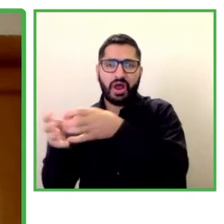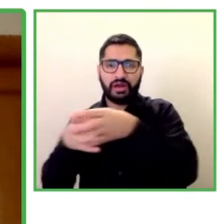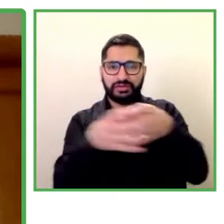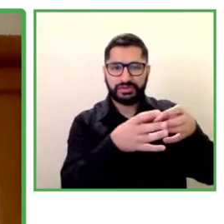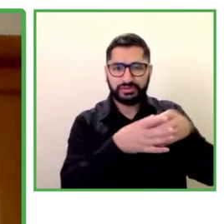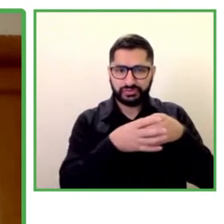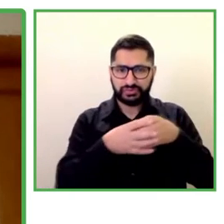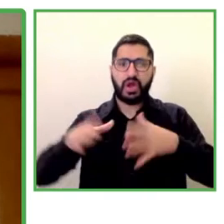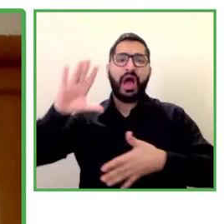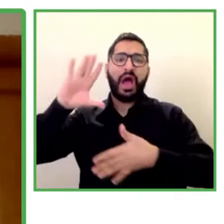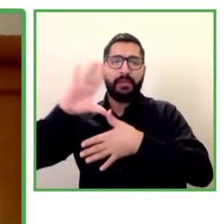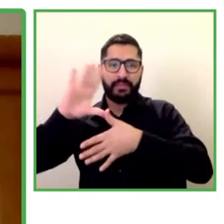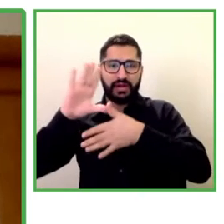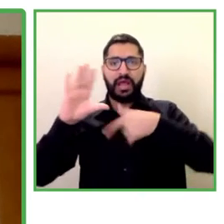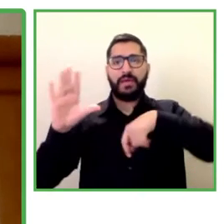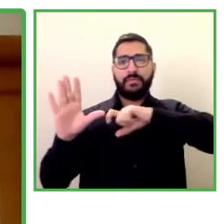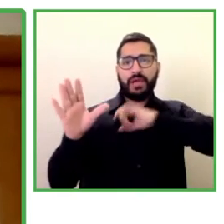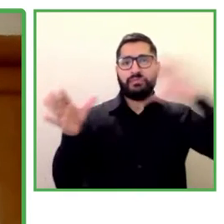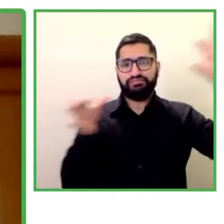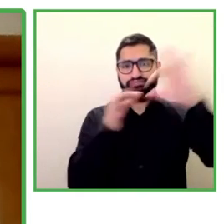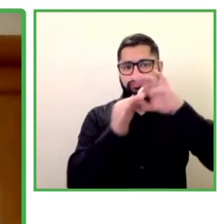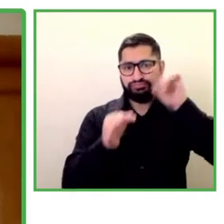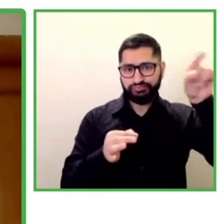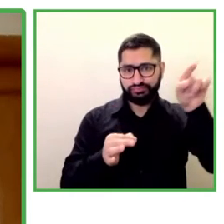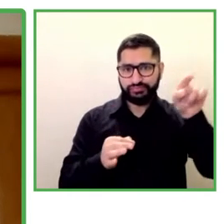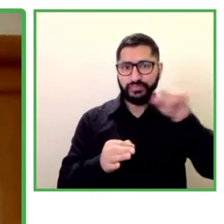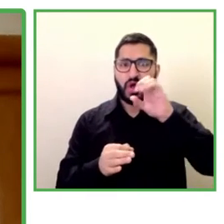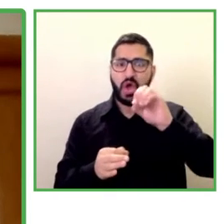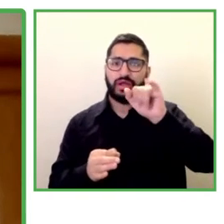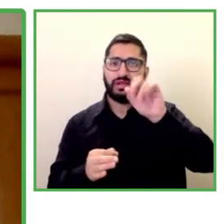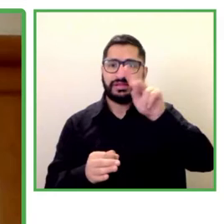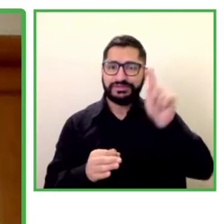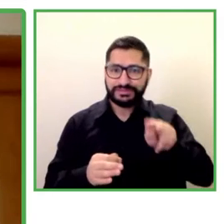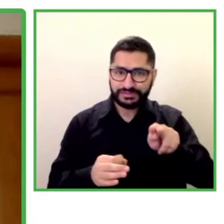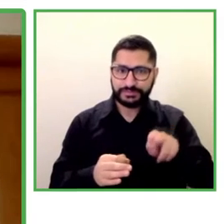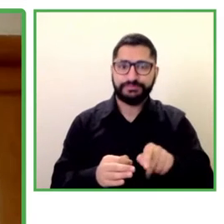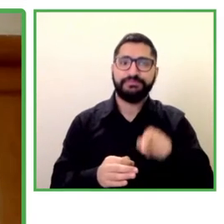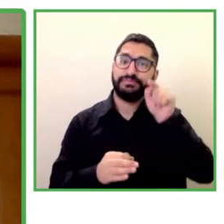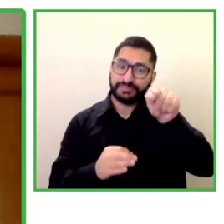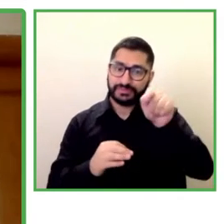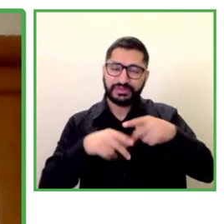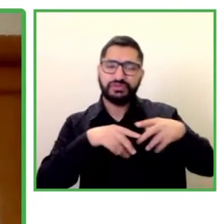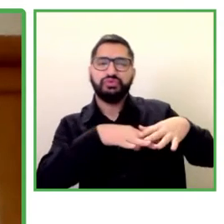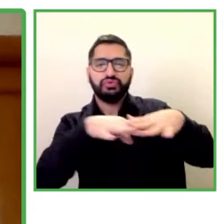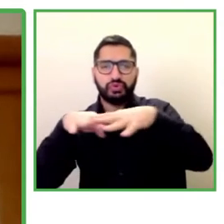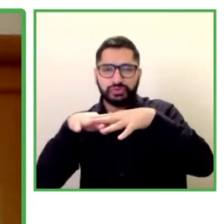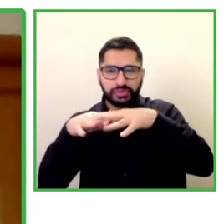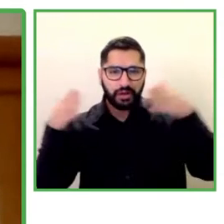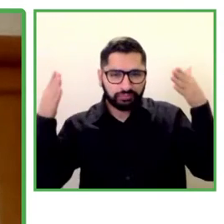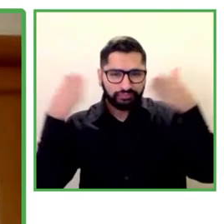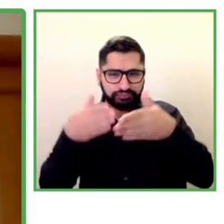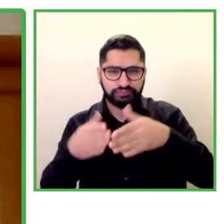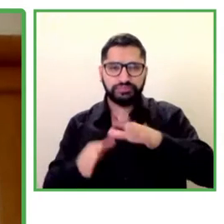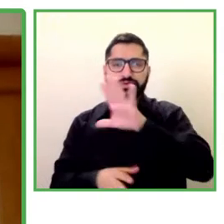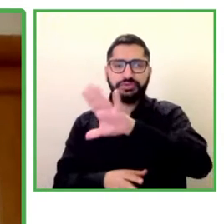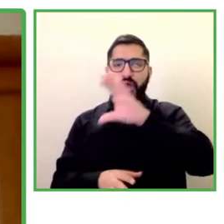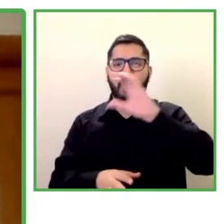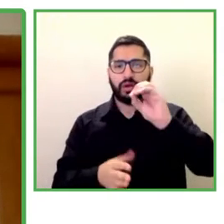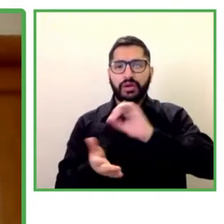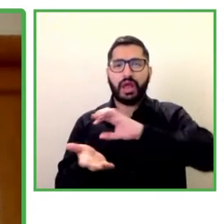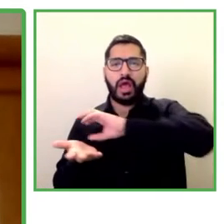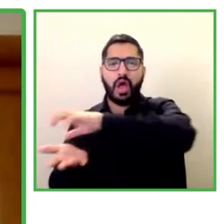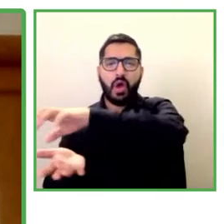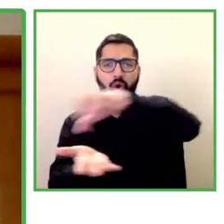OISS, which is an international organization formed by 150 organizations in all